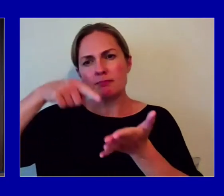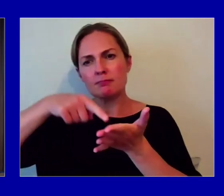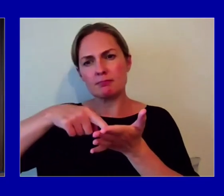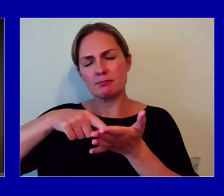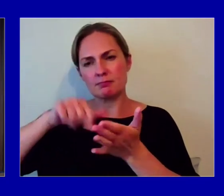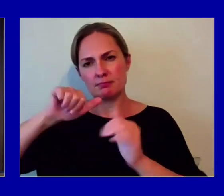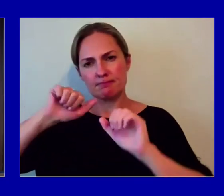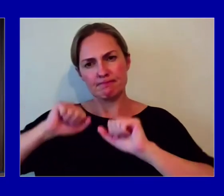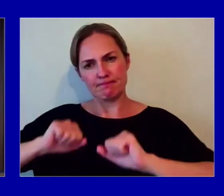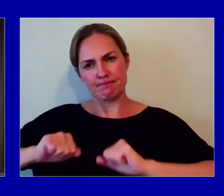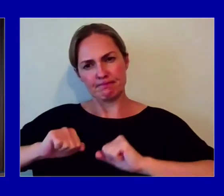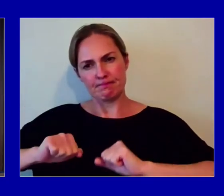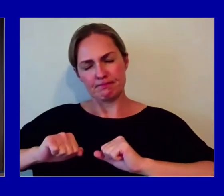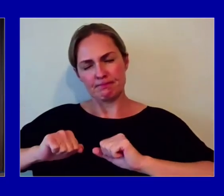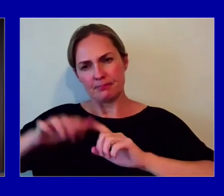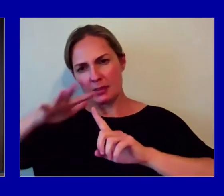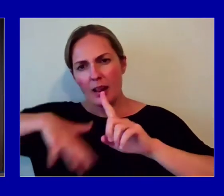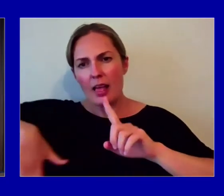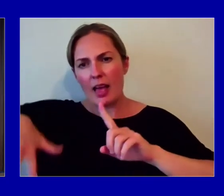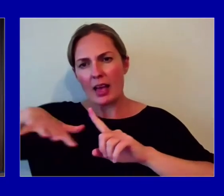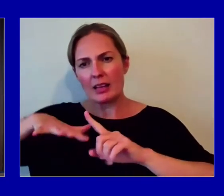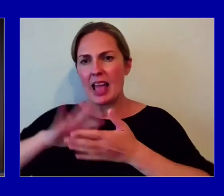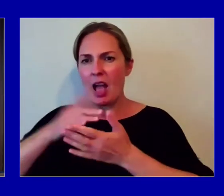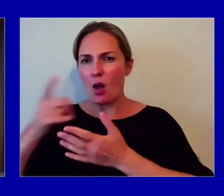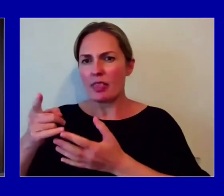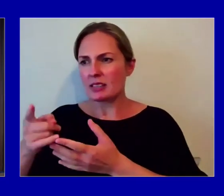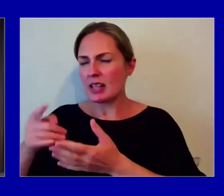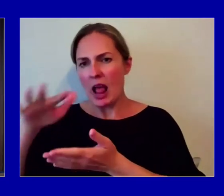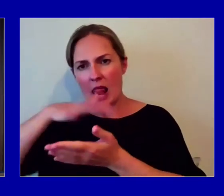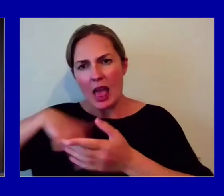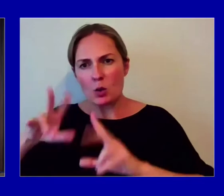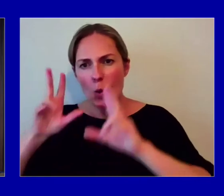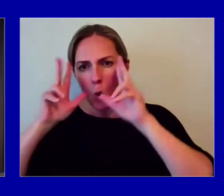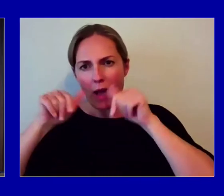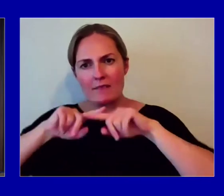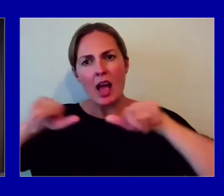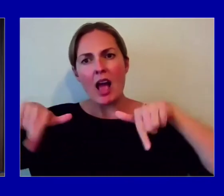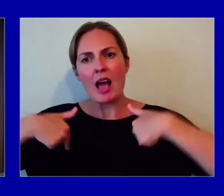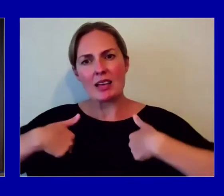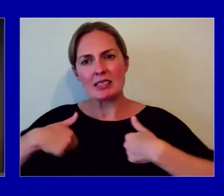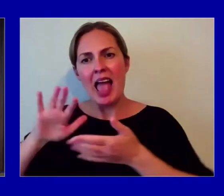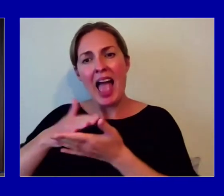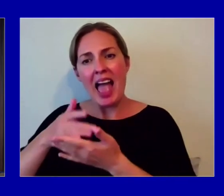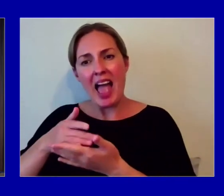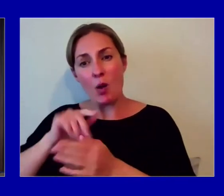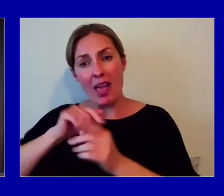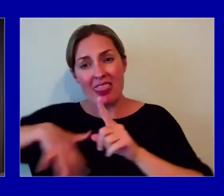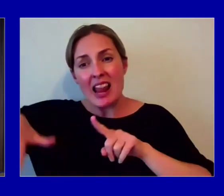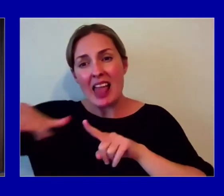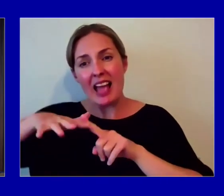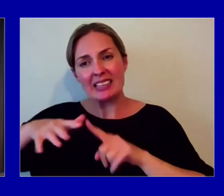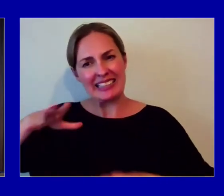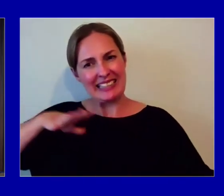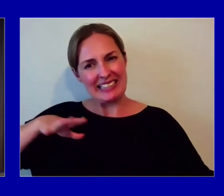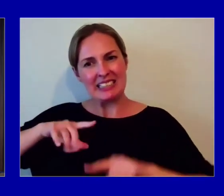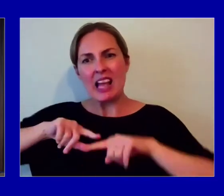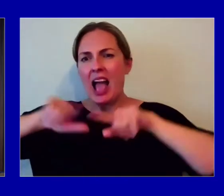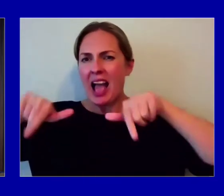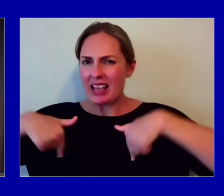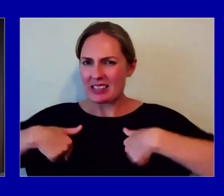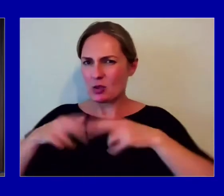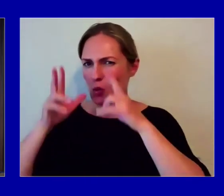how it keeps us safe and how it needs us, all of us as stewards of country to take care of it. And I want to acknowledge the countries